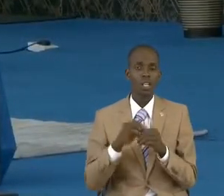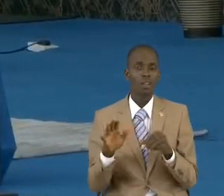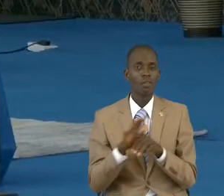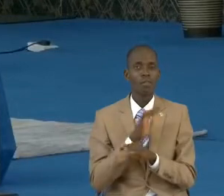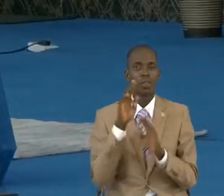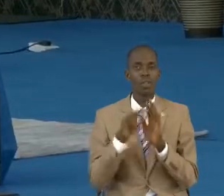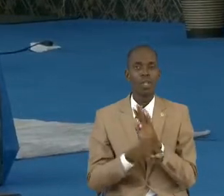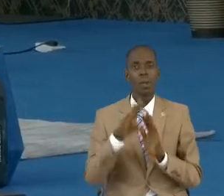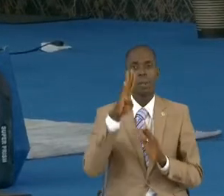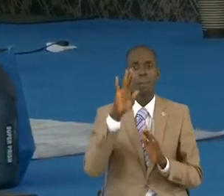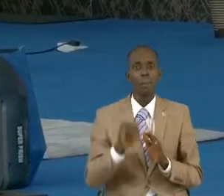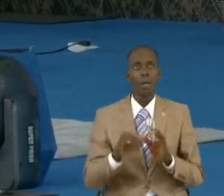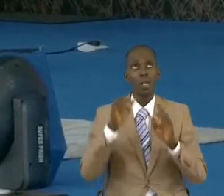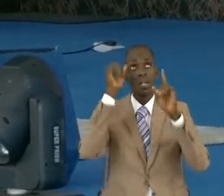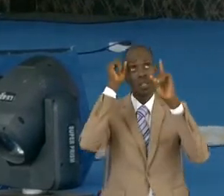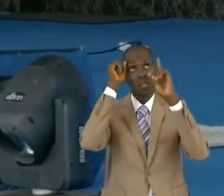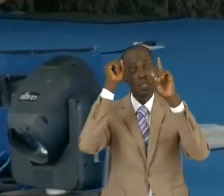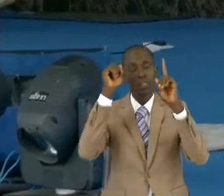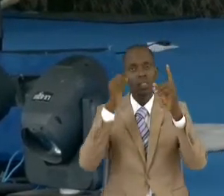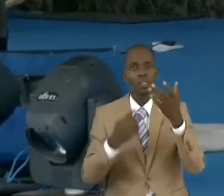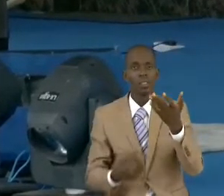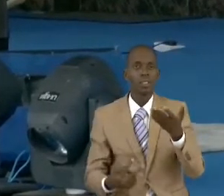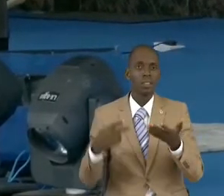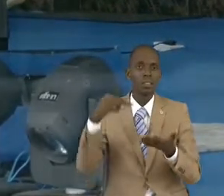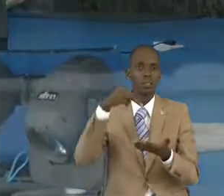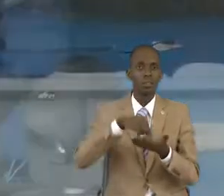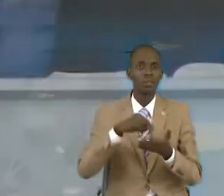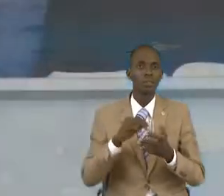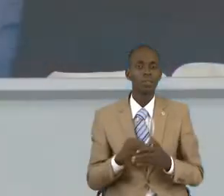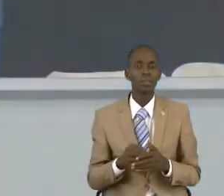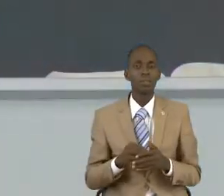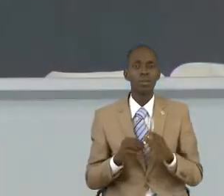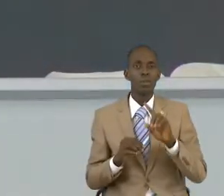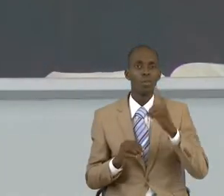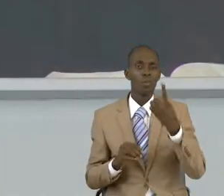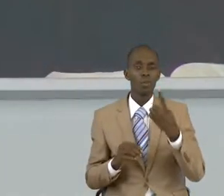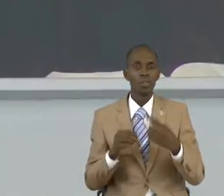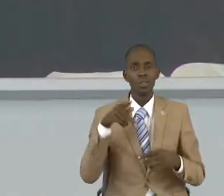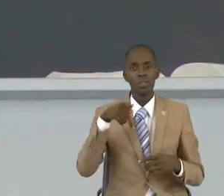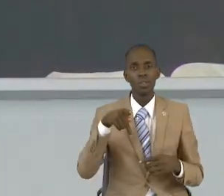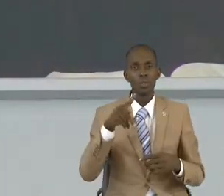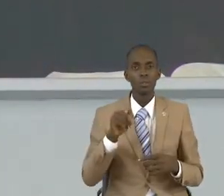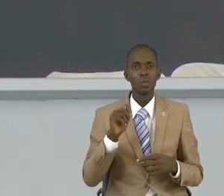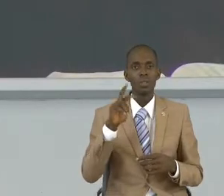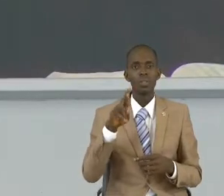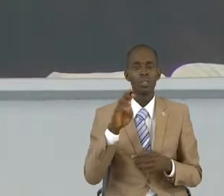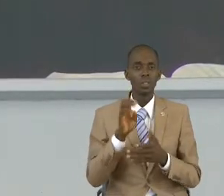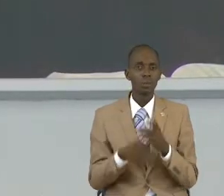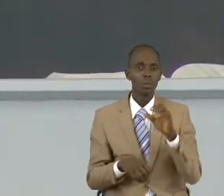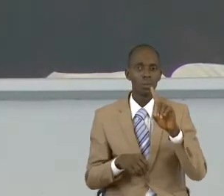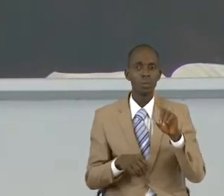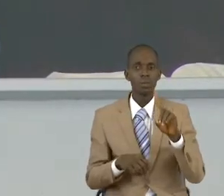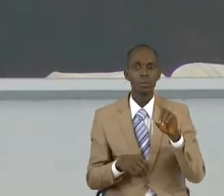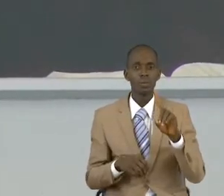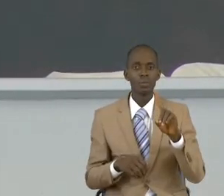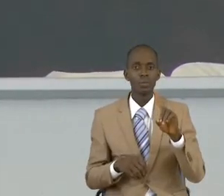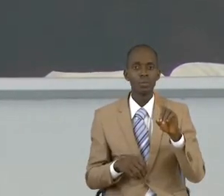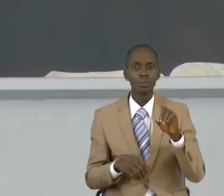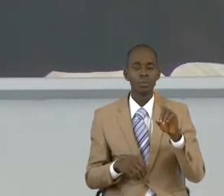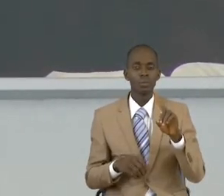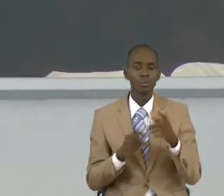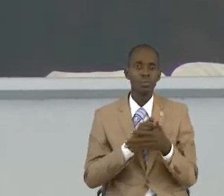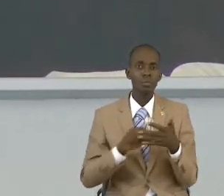by his resurrection. First Peter chapter 1, we're looking at verse 3.